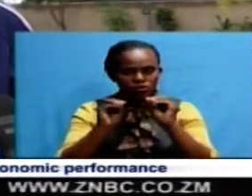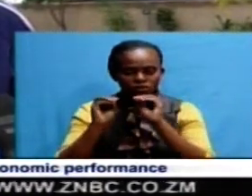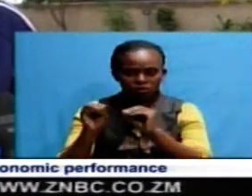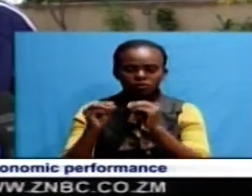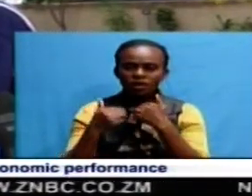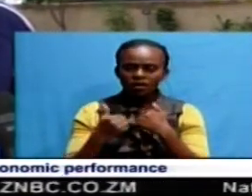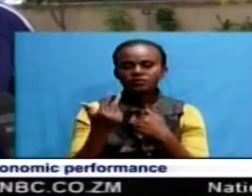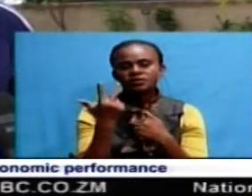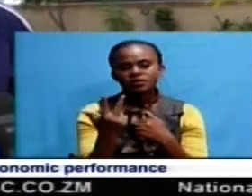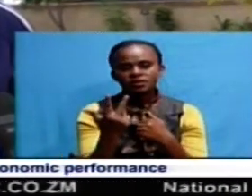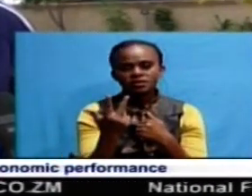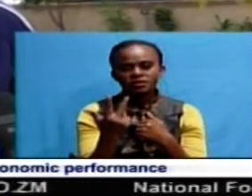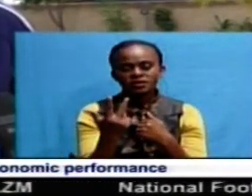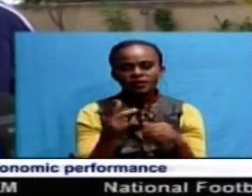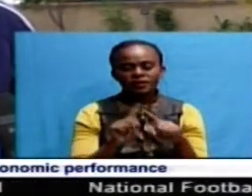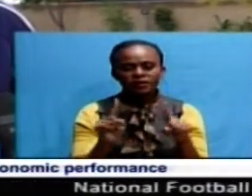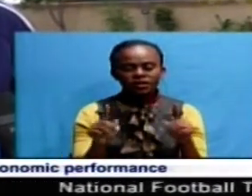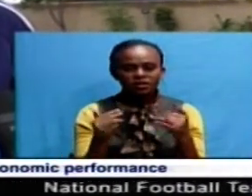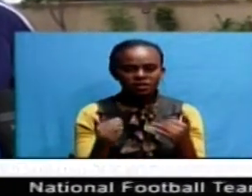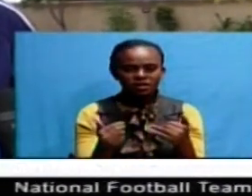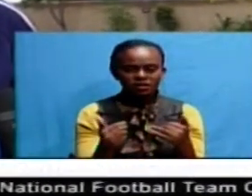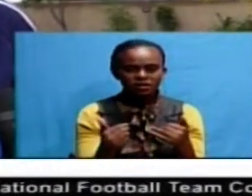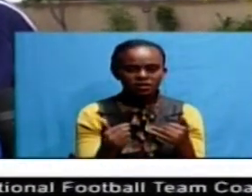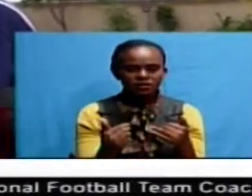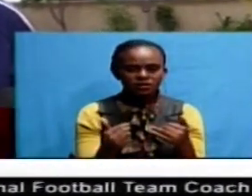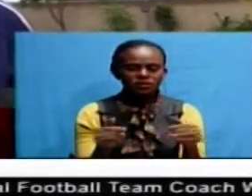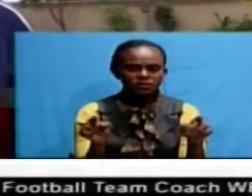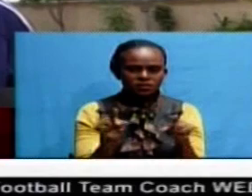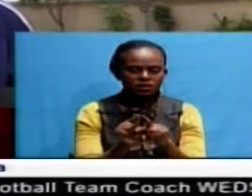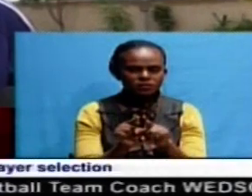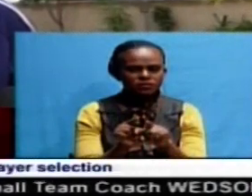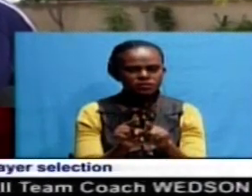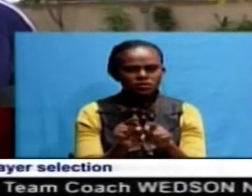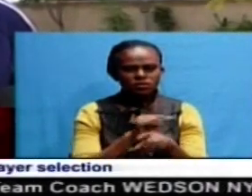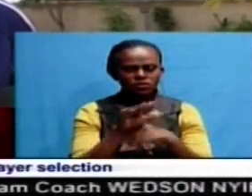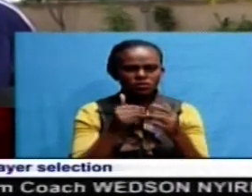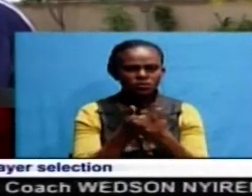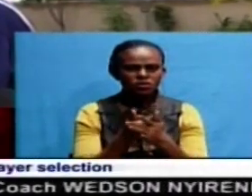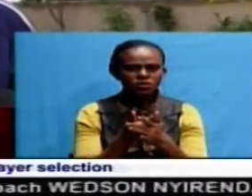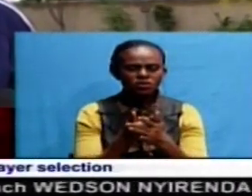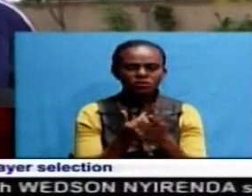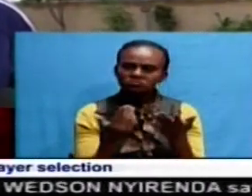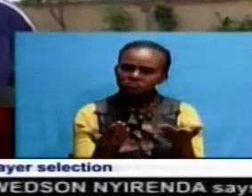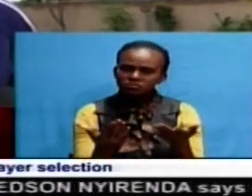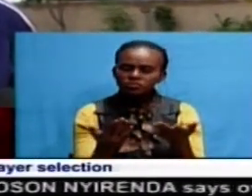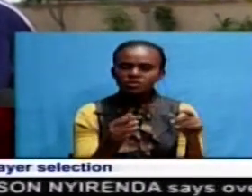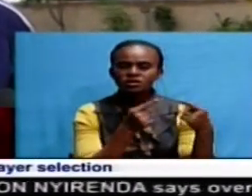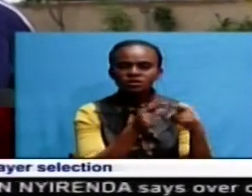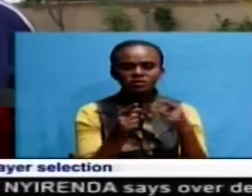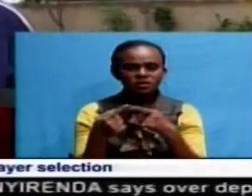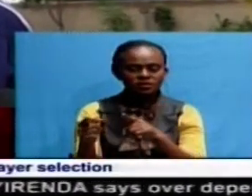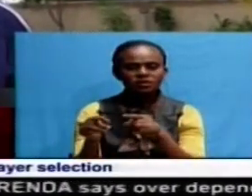teams. The local one, which will also be strictly for COSAFA. The regional one, which will